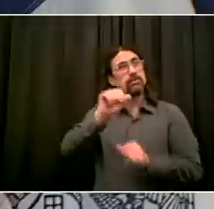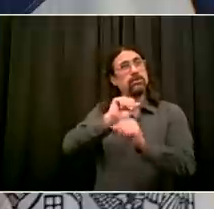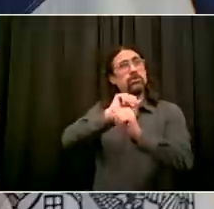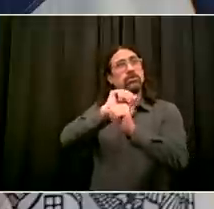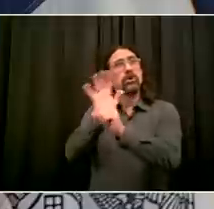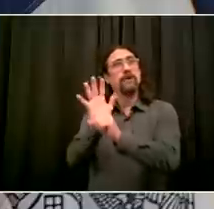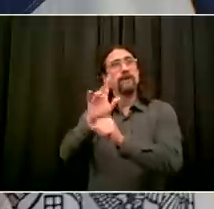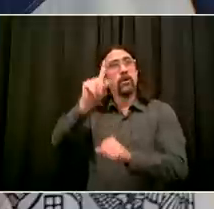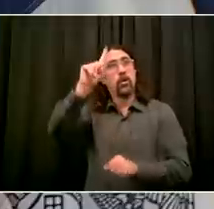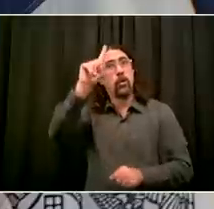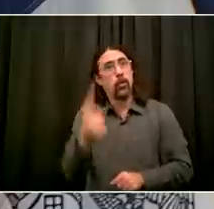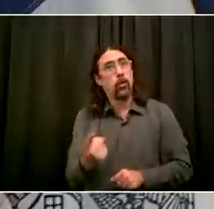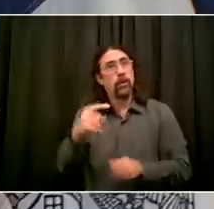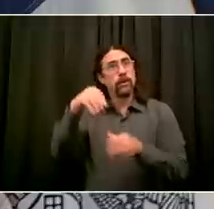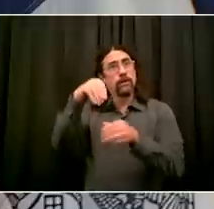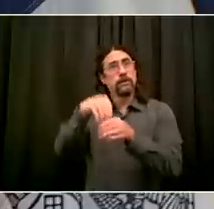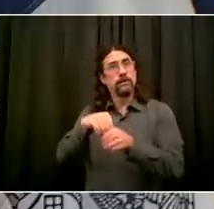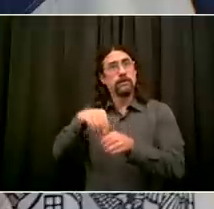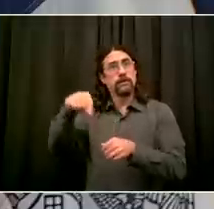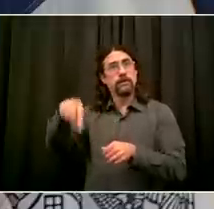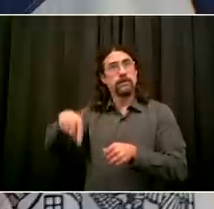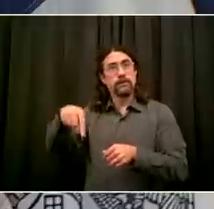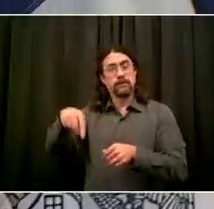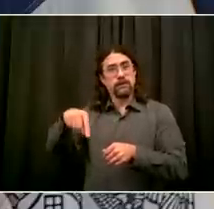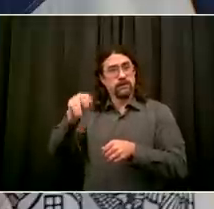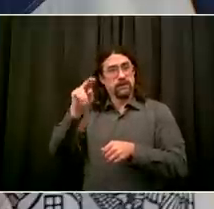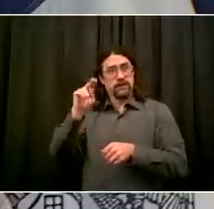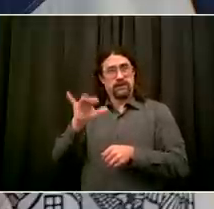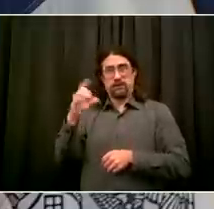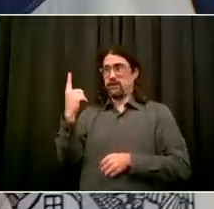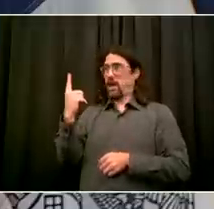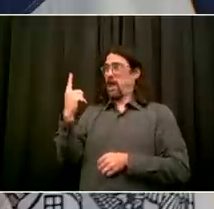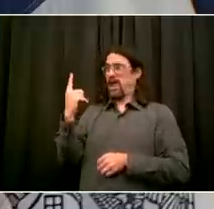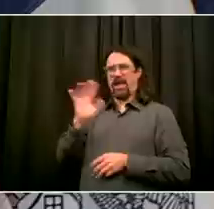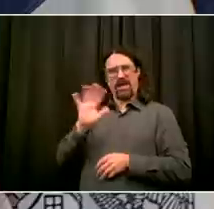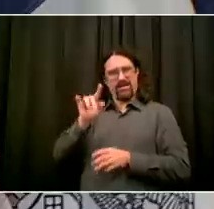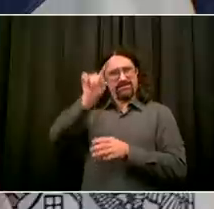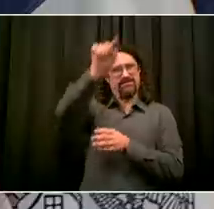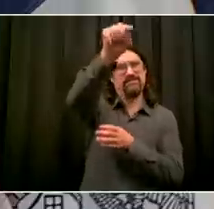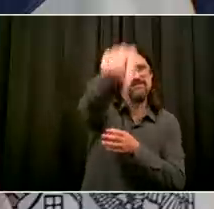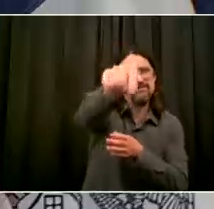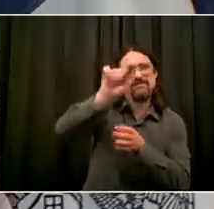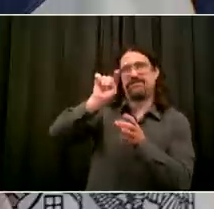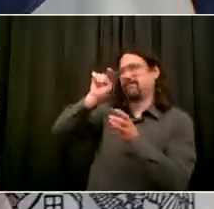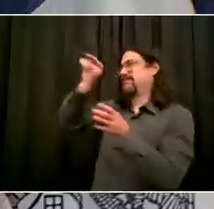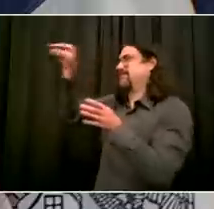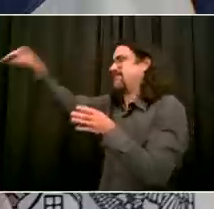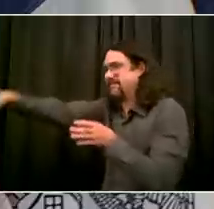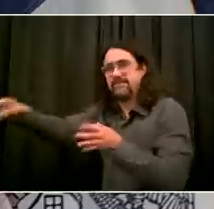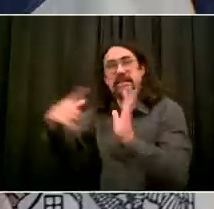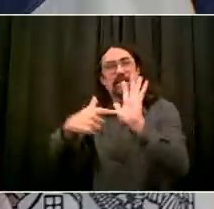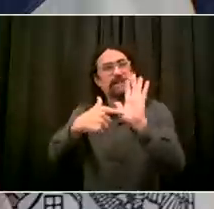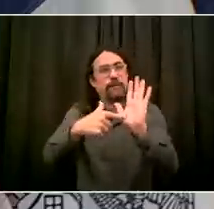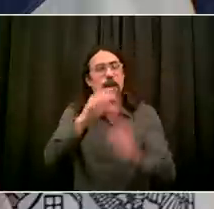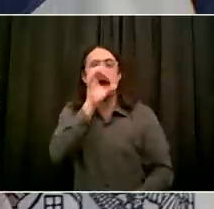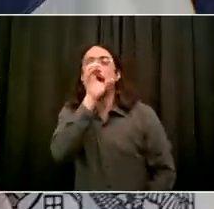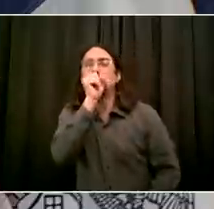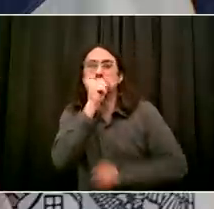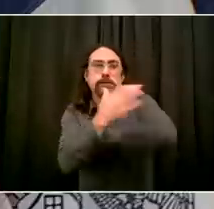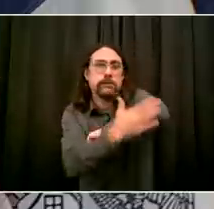interplay between different parts of the state that could be exacerbating this crisis. So my job is to look out for the people in New York